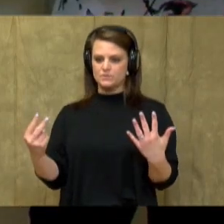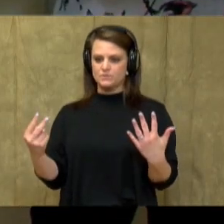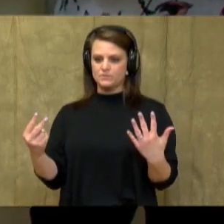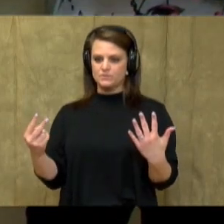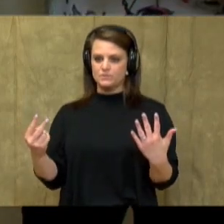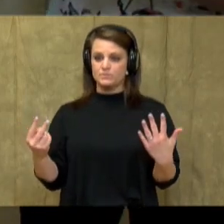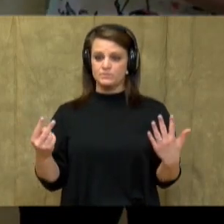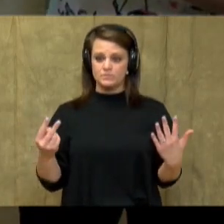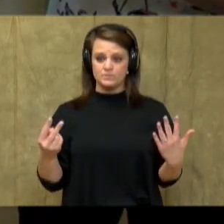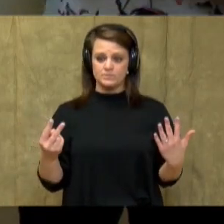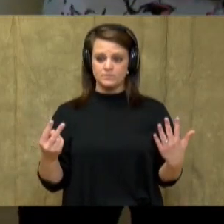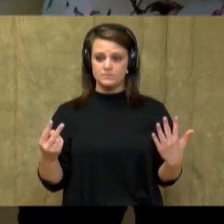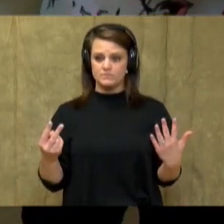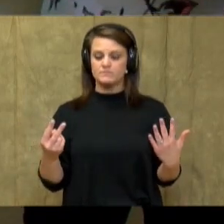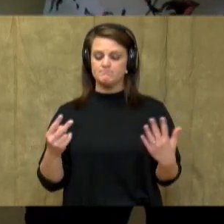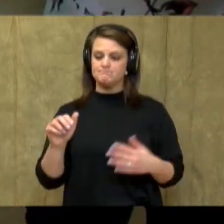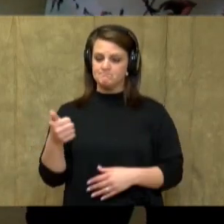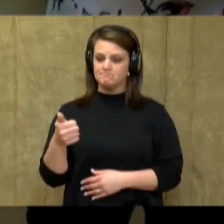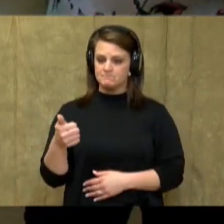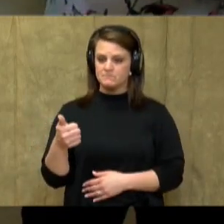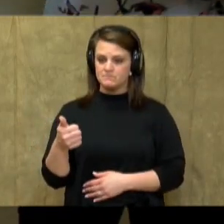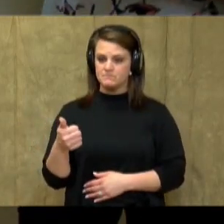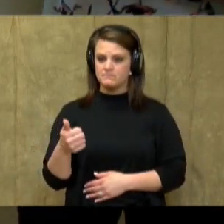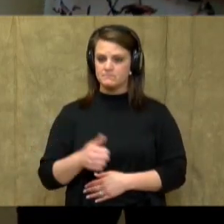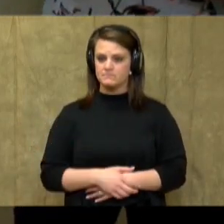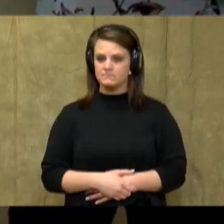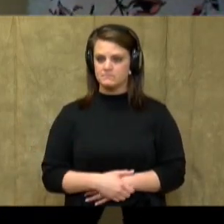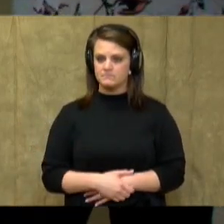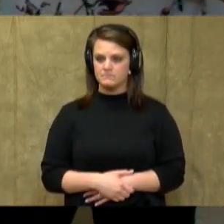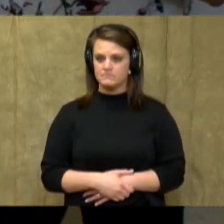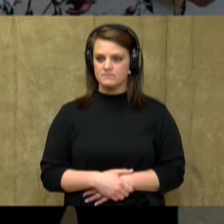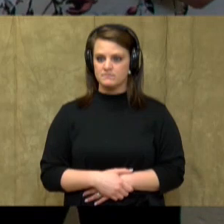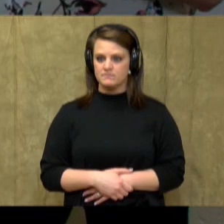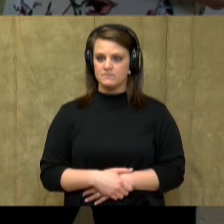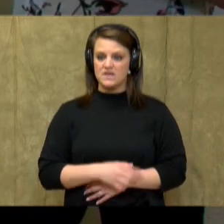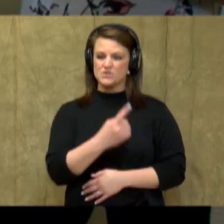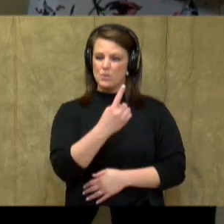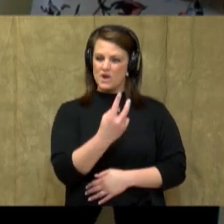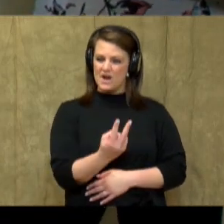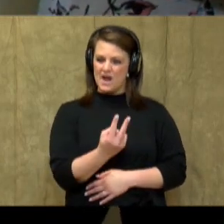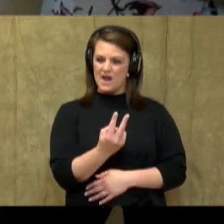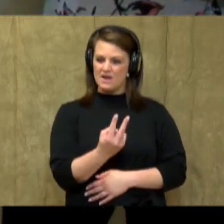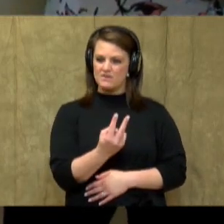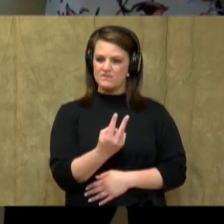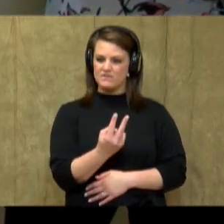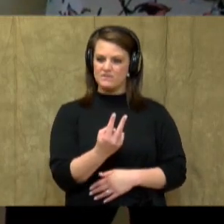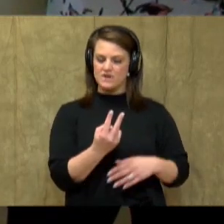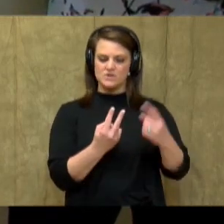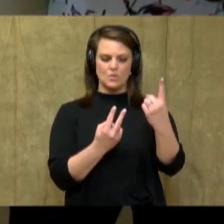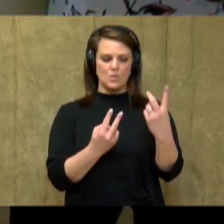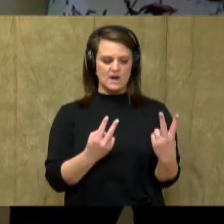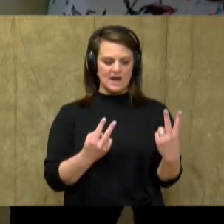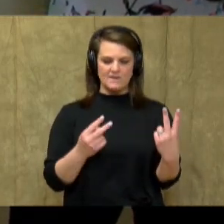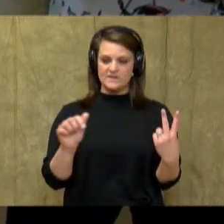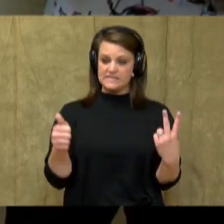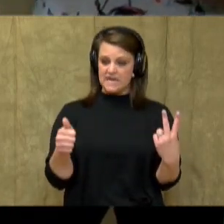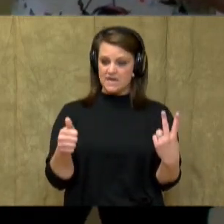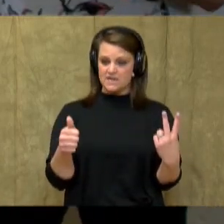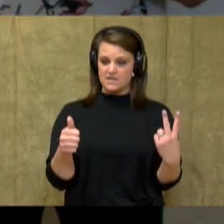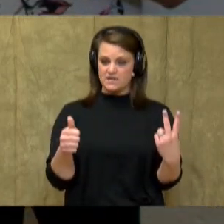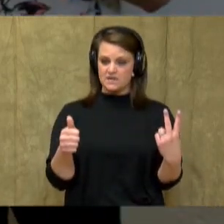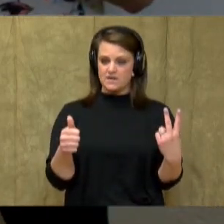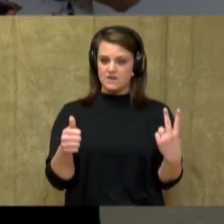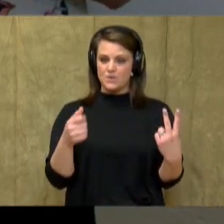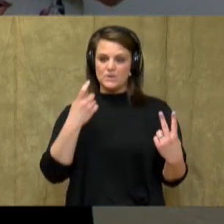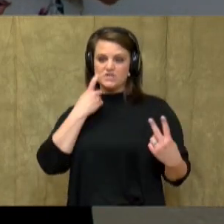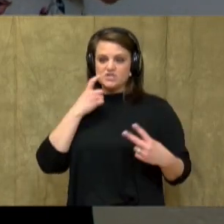2? Yeah, it's 10. So 1/2, if 10 is our denominator, and we just